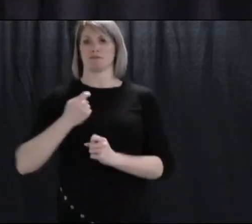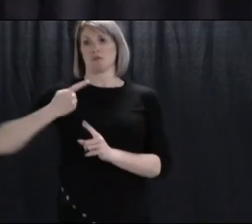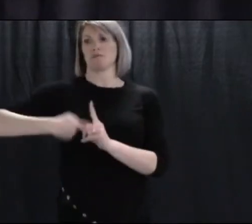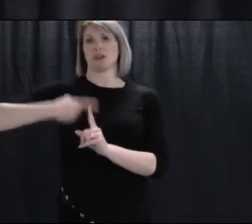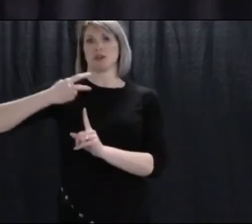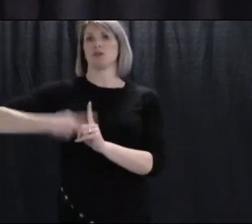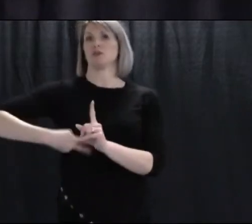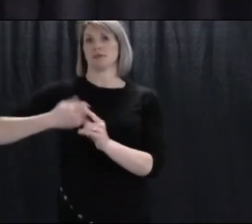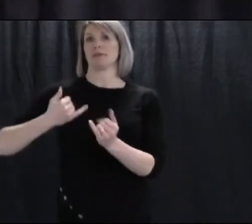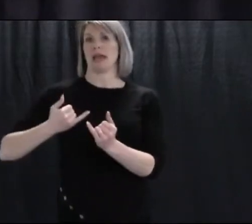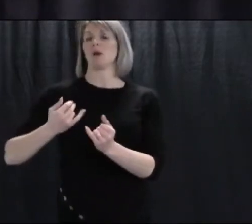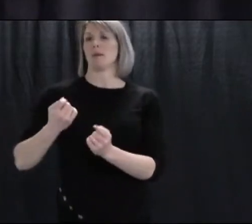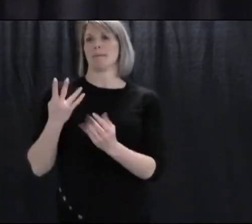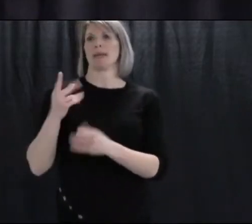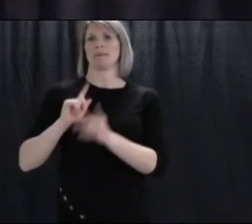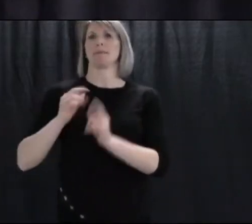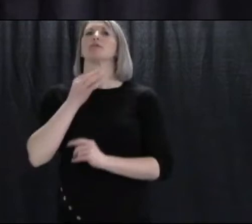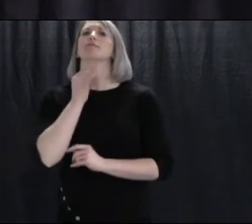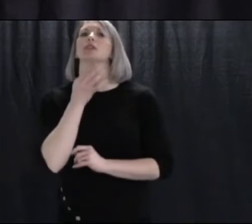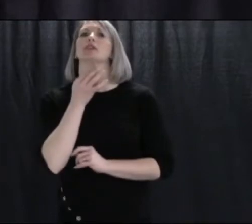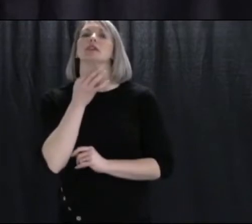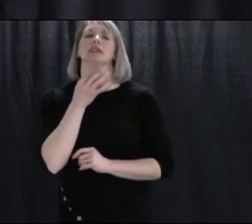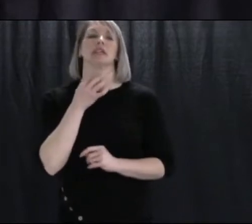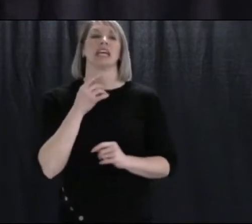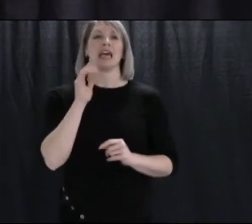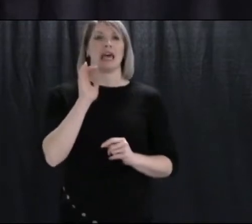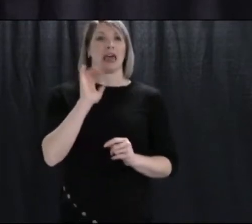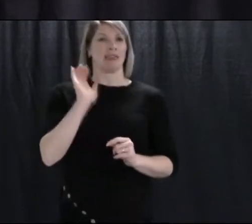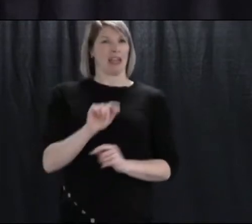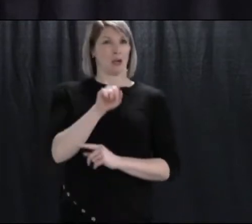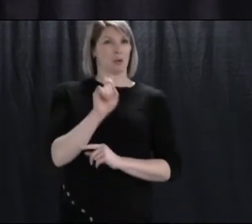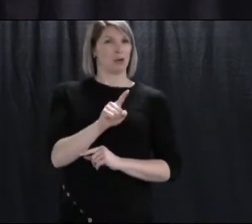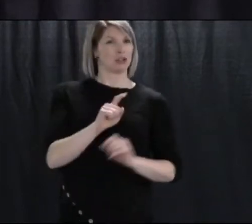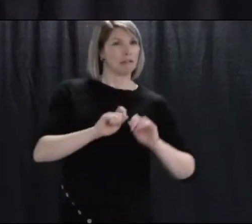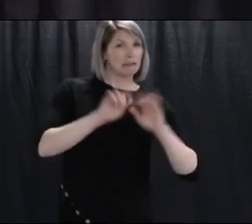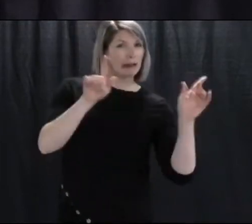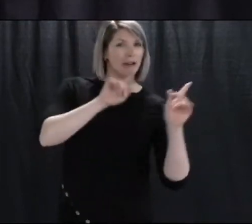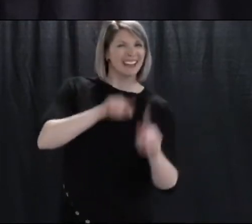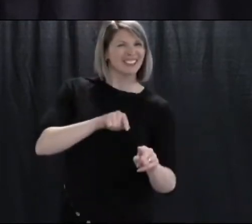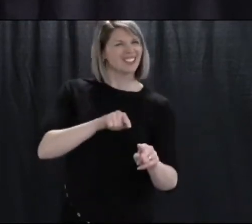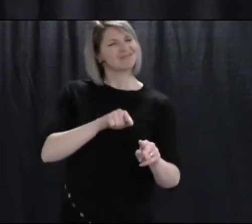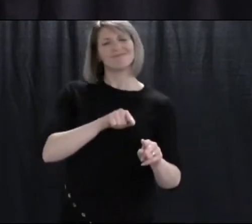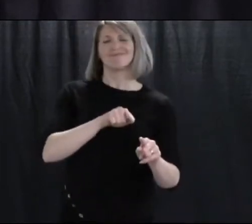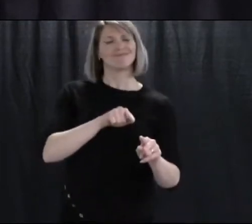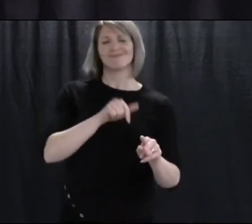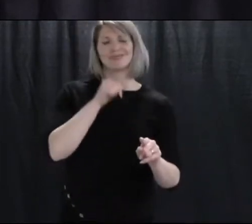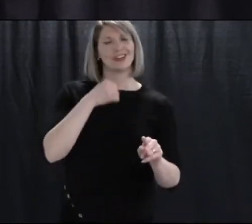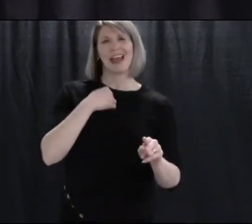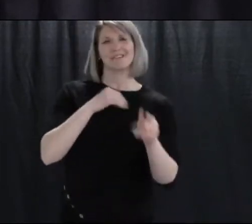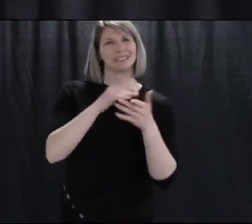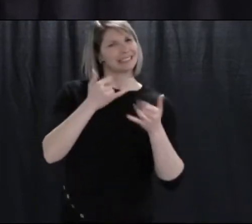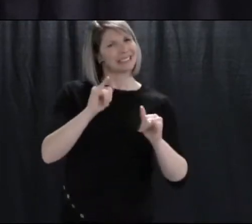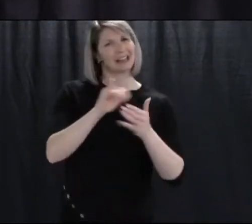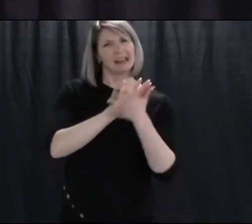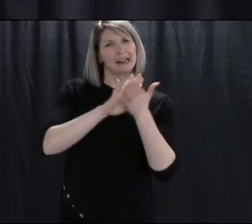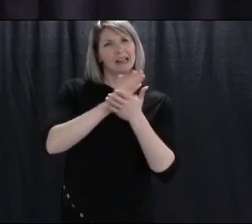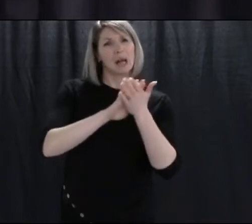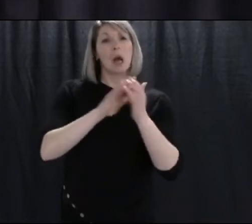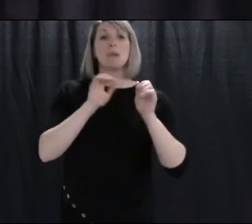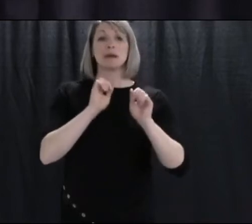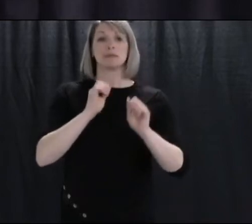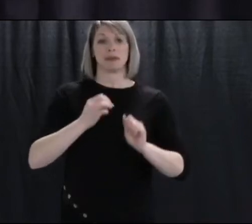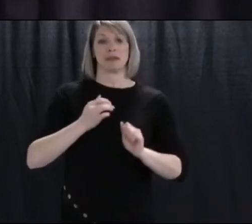not strong to support that, and certainly more needs to be done. There is some suggestion that may be